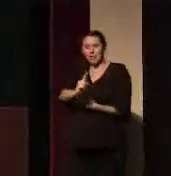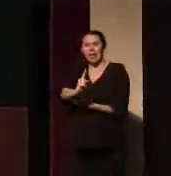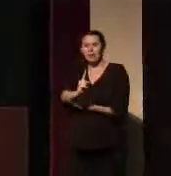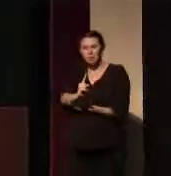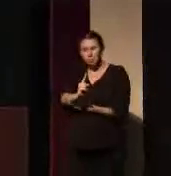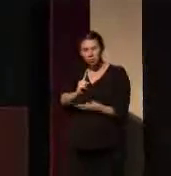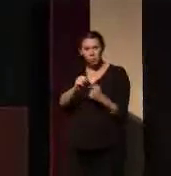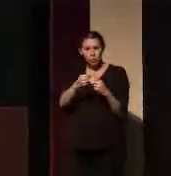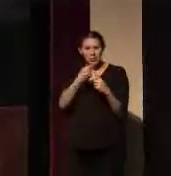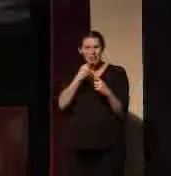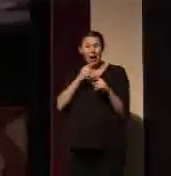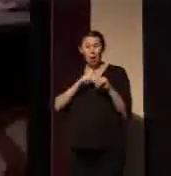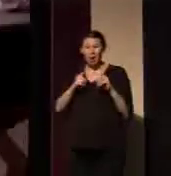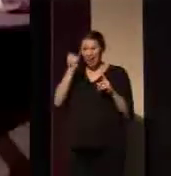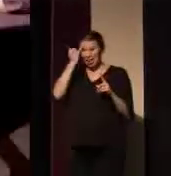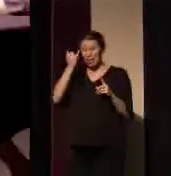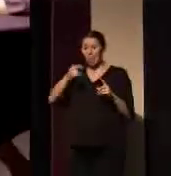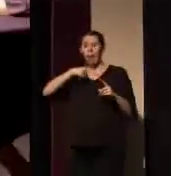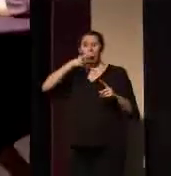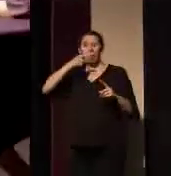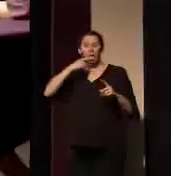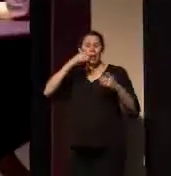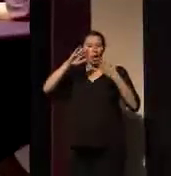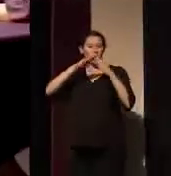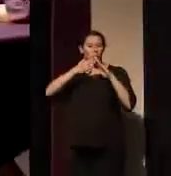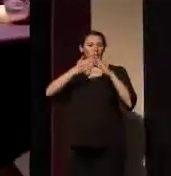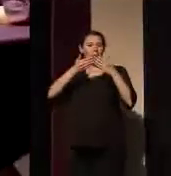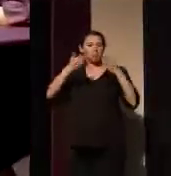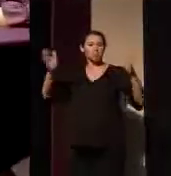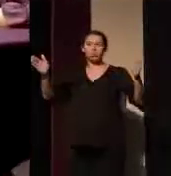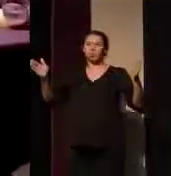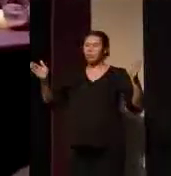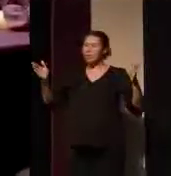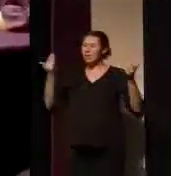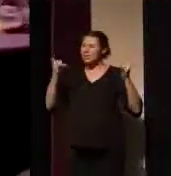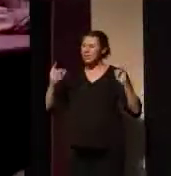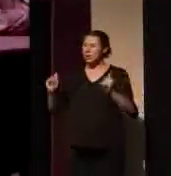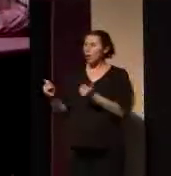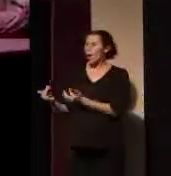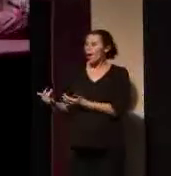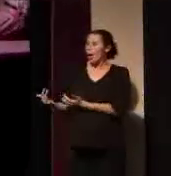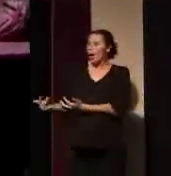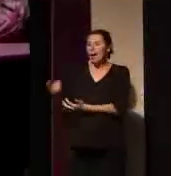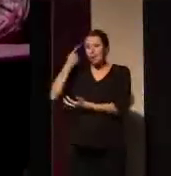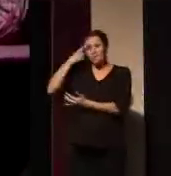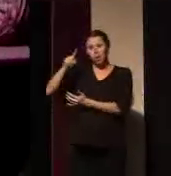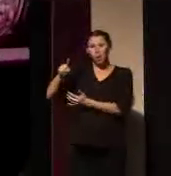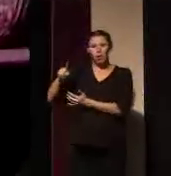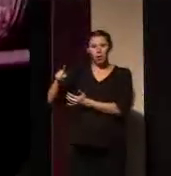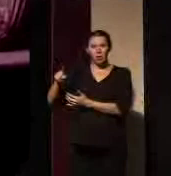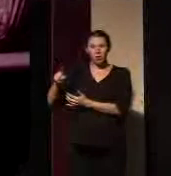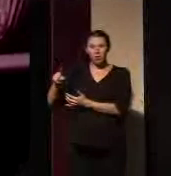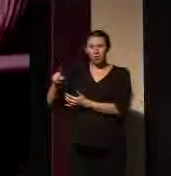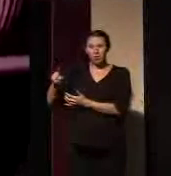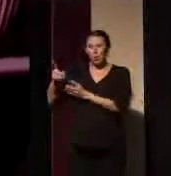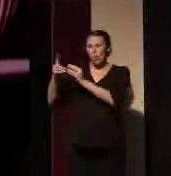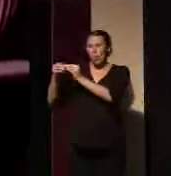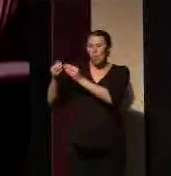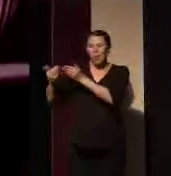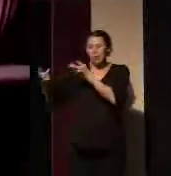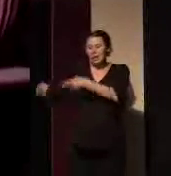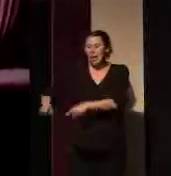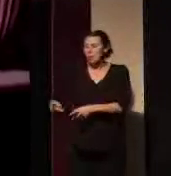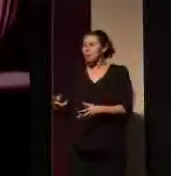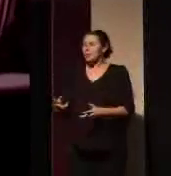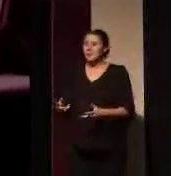So the idea of publicly and in a community-wide way, while we're still waiting for the other shoe to drop,